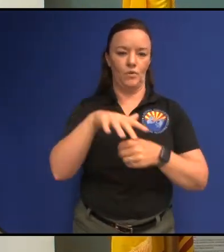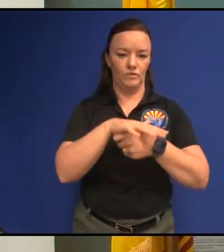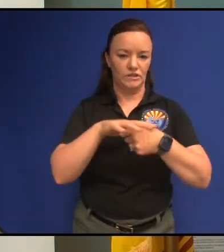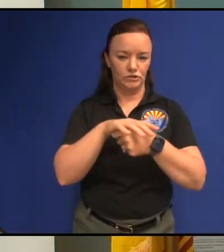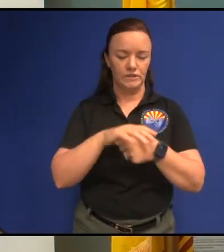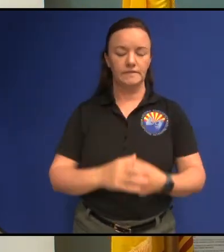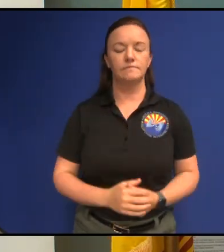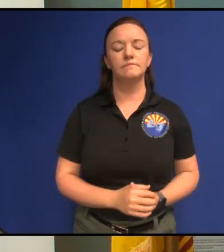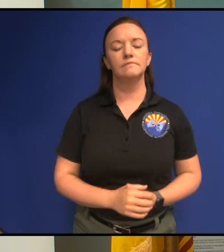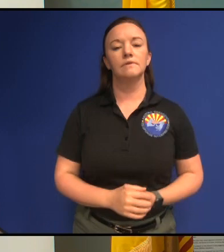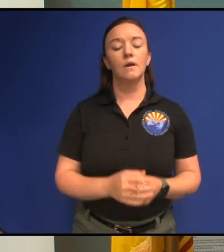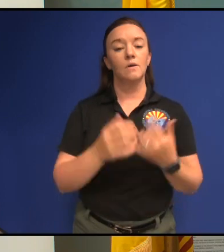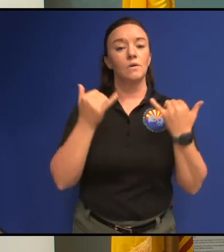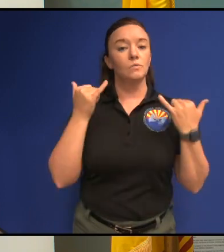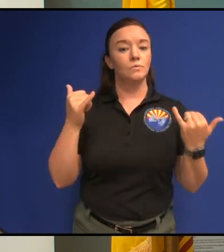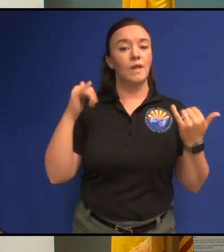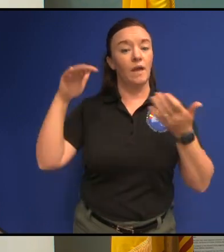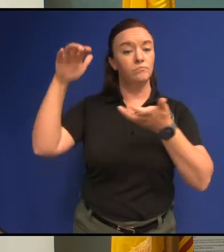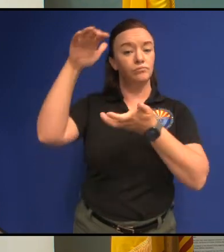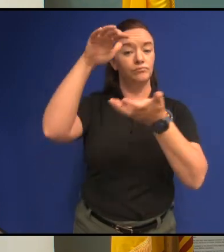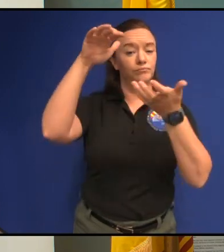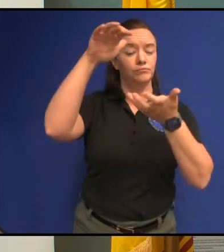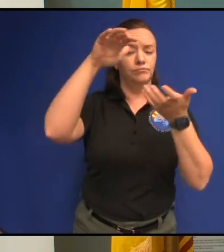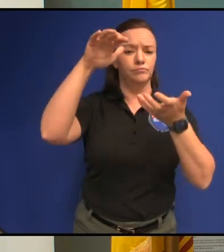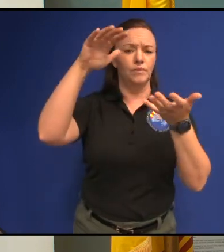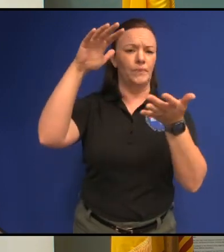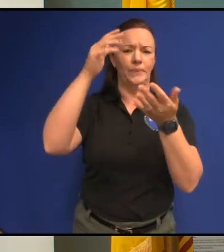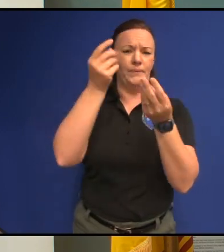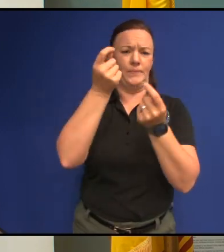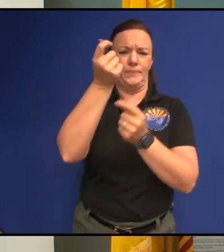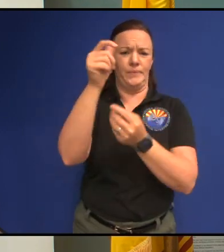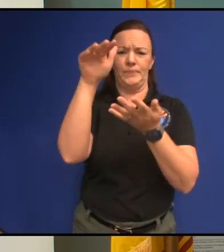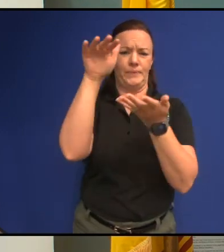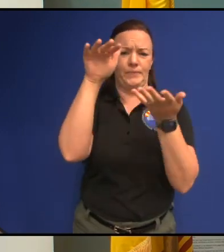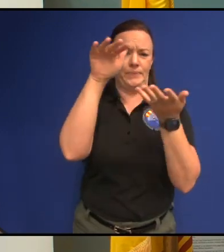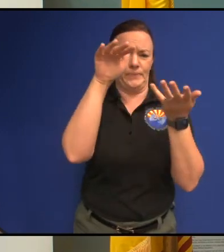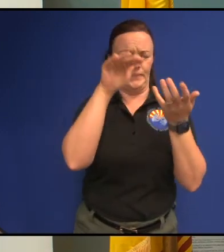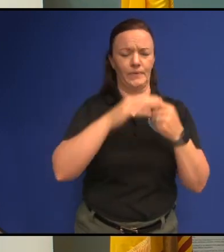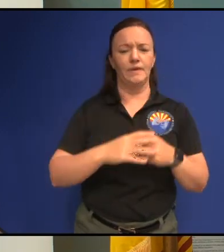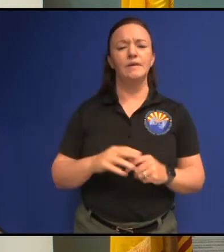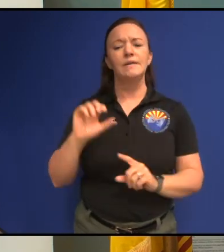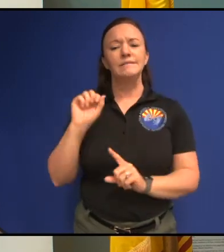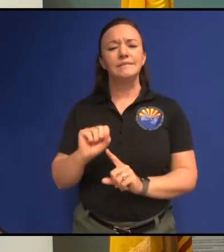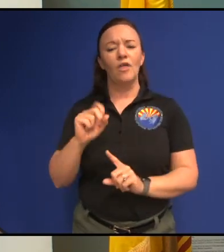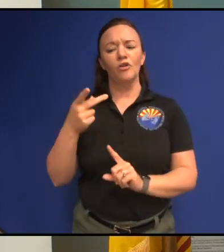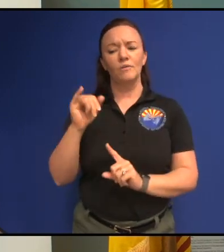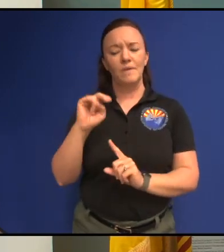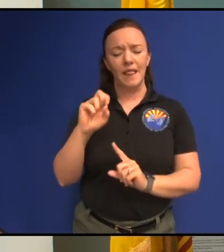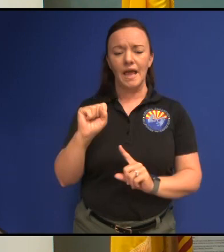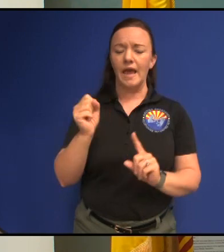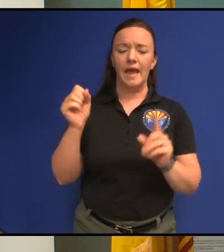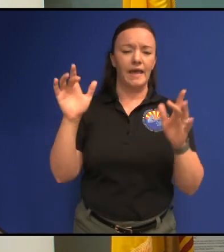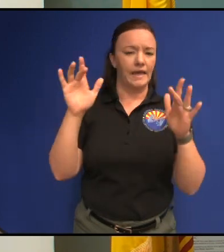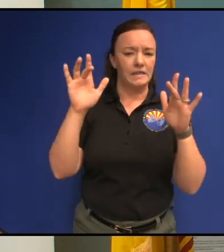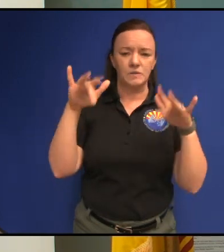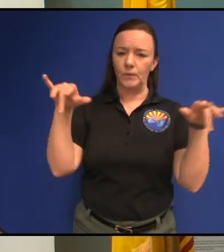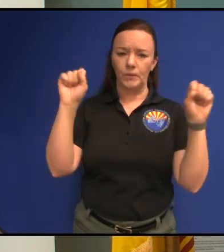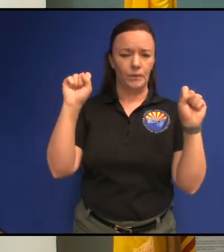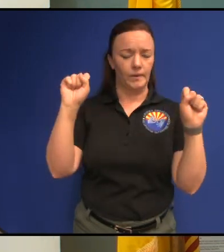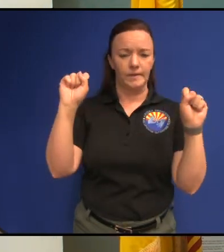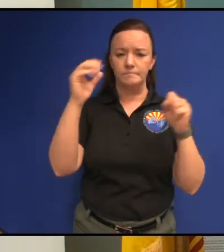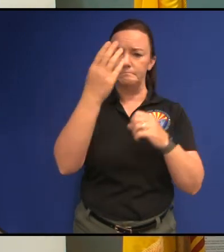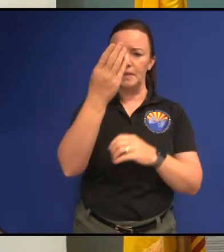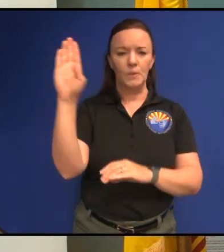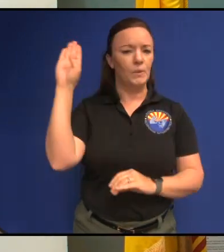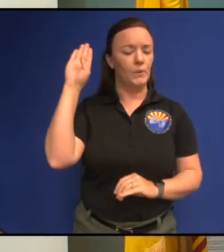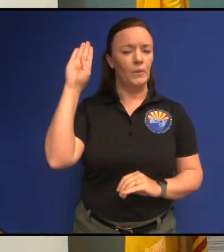cover over us right now. A lot of the southern plains are clear, a lot of the southwest is clear, except for this area